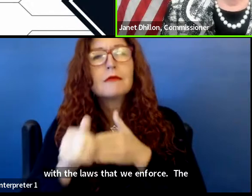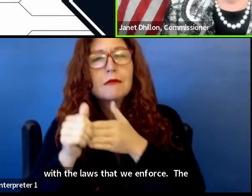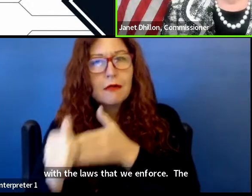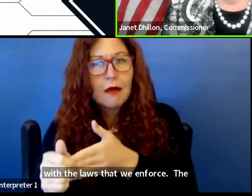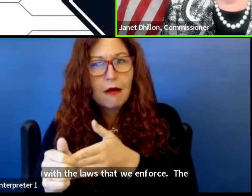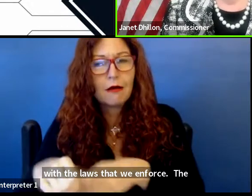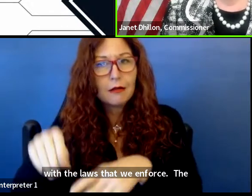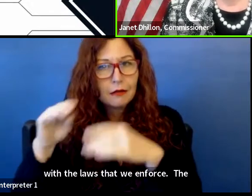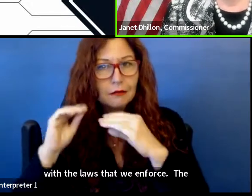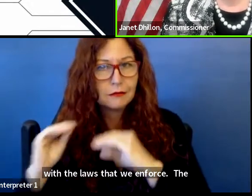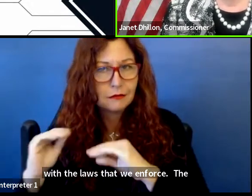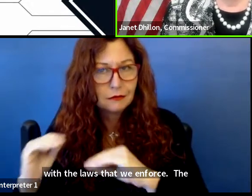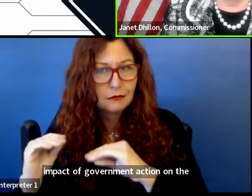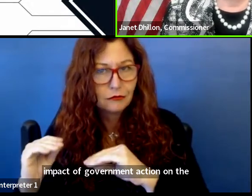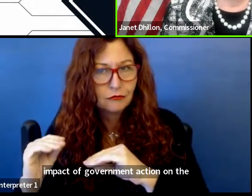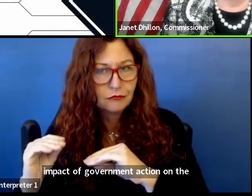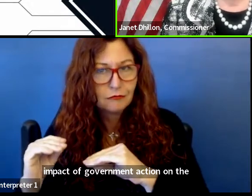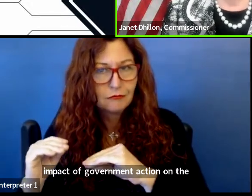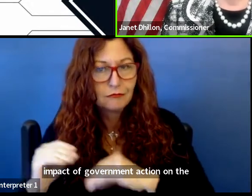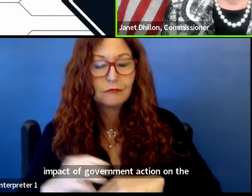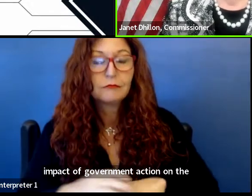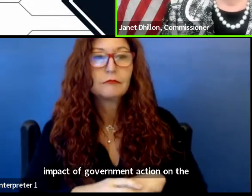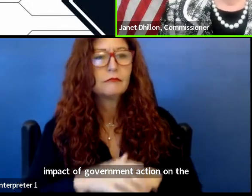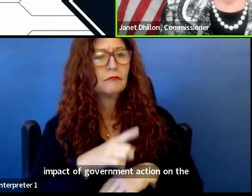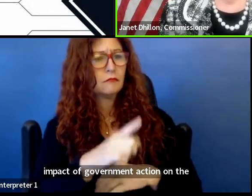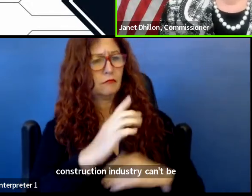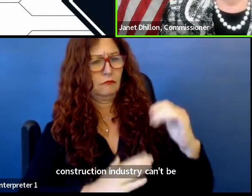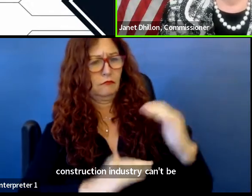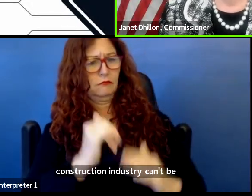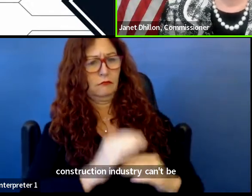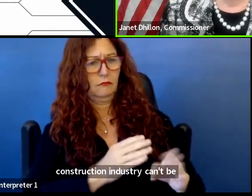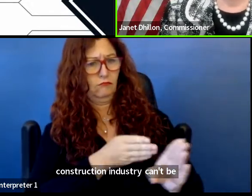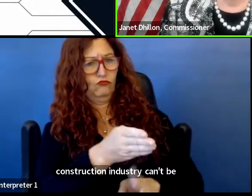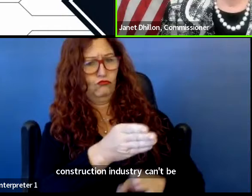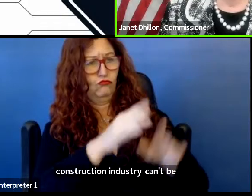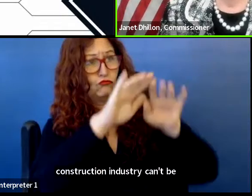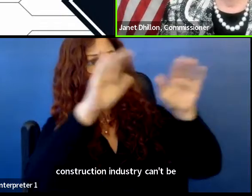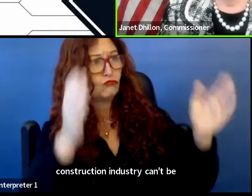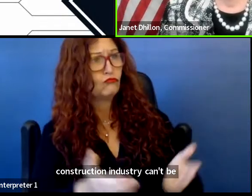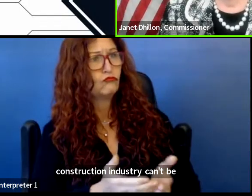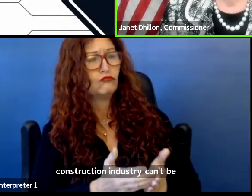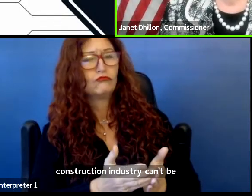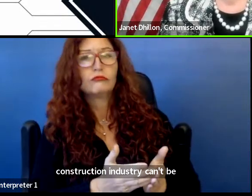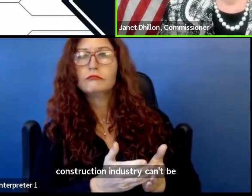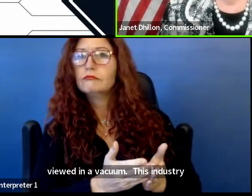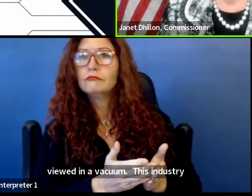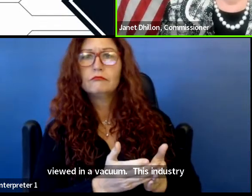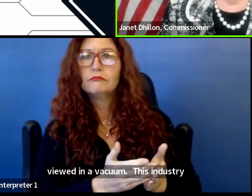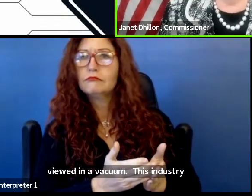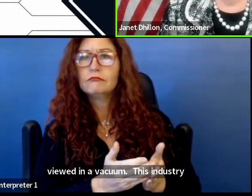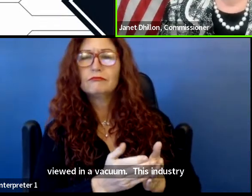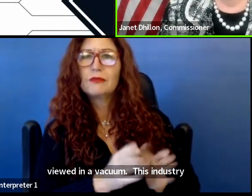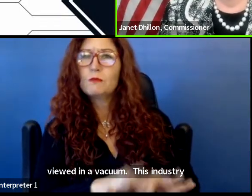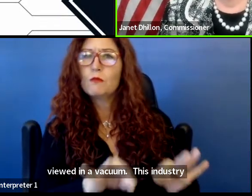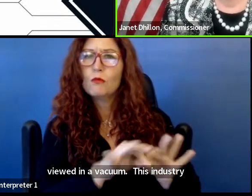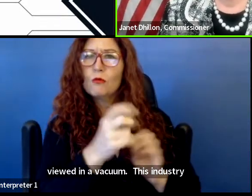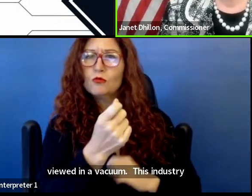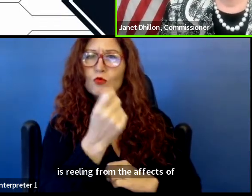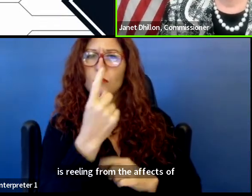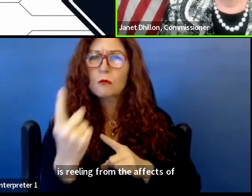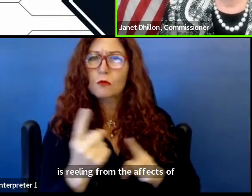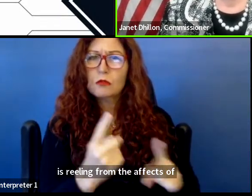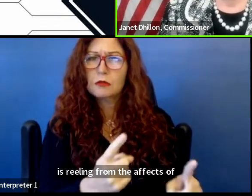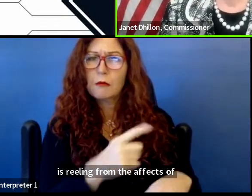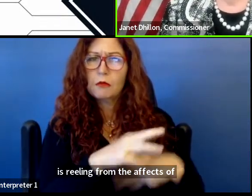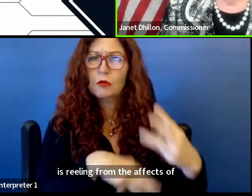industry can't be viewed in a vacuum this industry is reeling from the effects of inflation and other macroeconomic